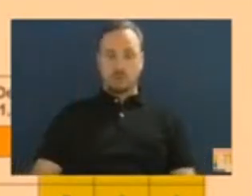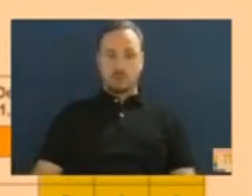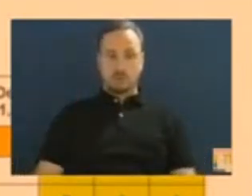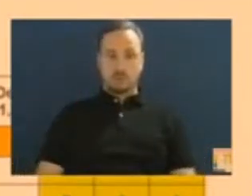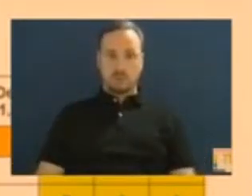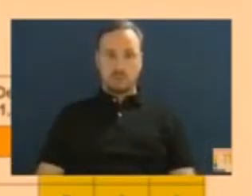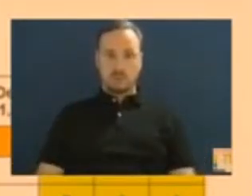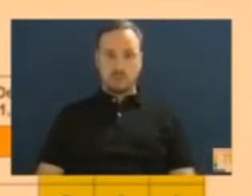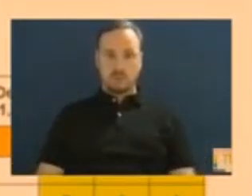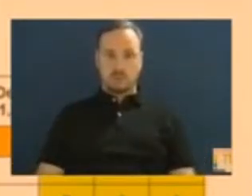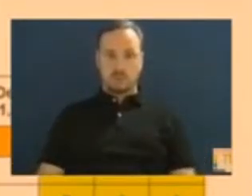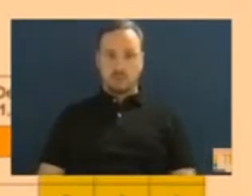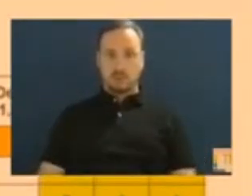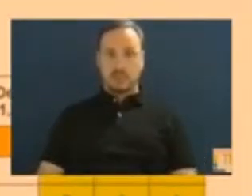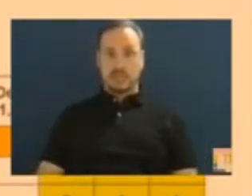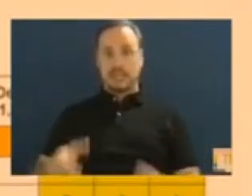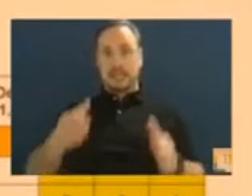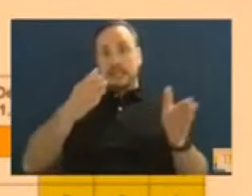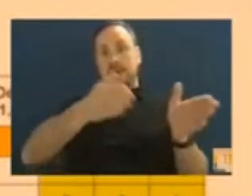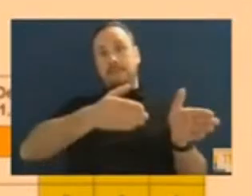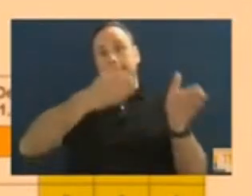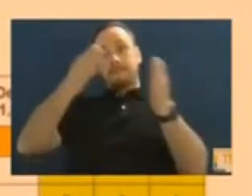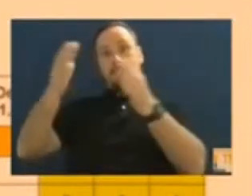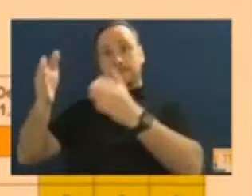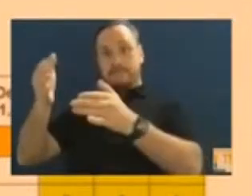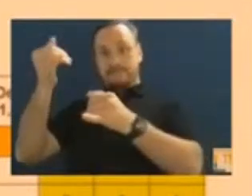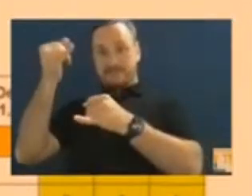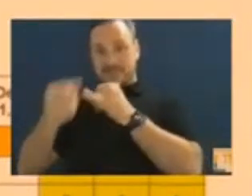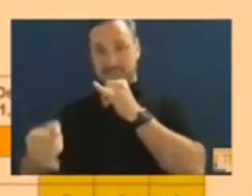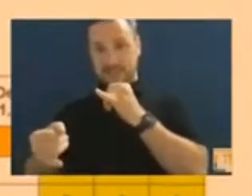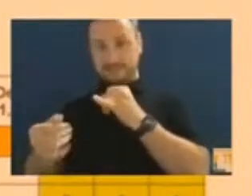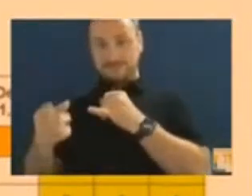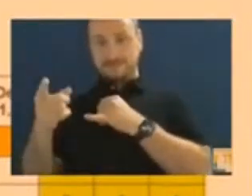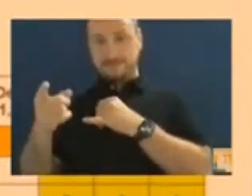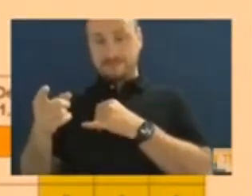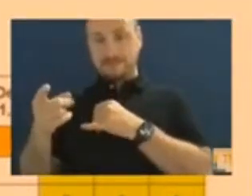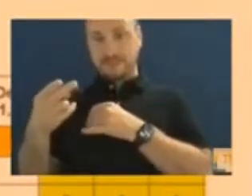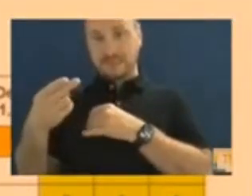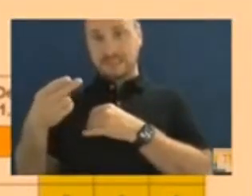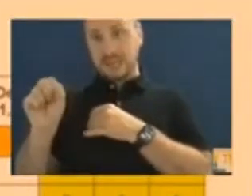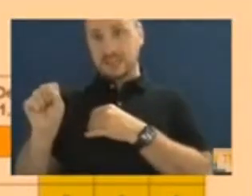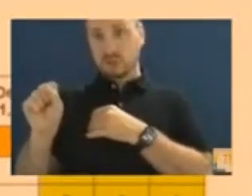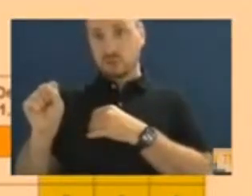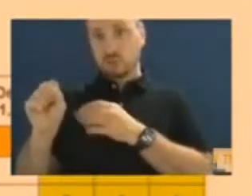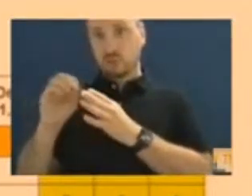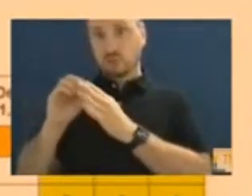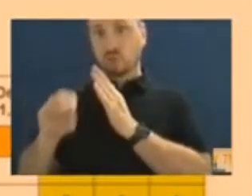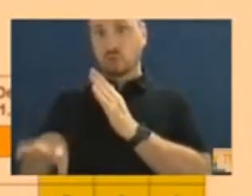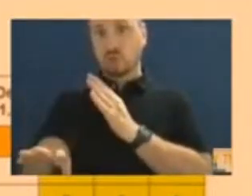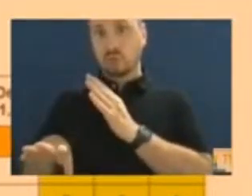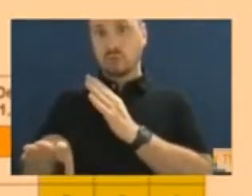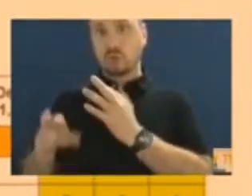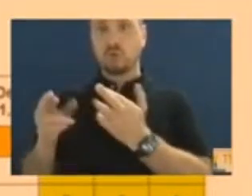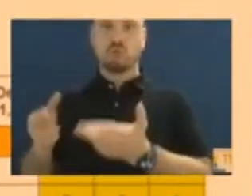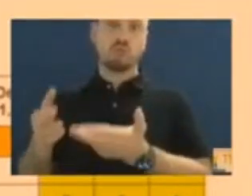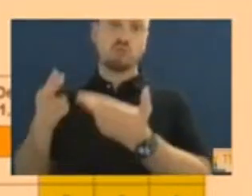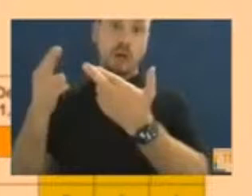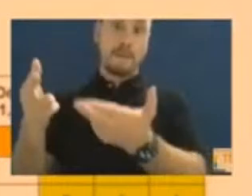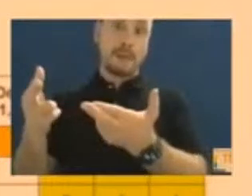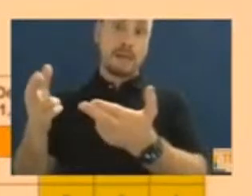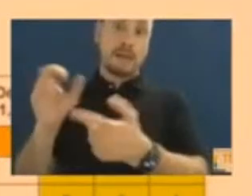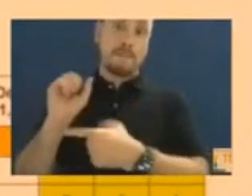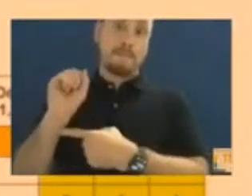And last but not least, our high school students. We are recommending that they